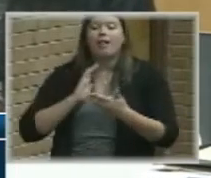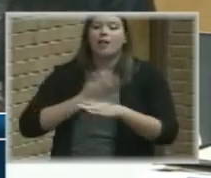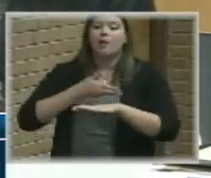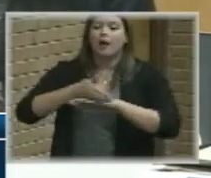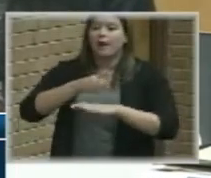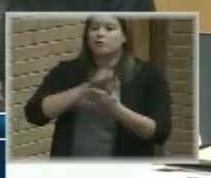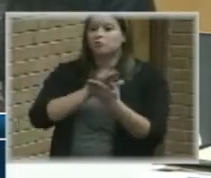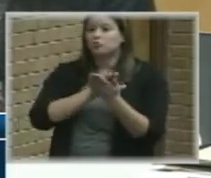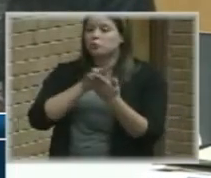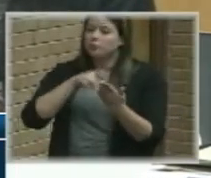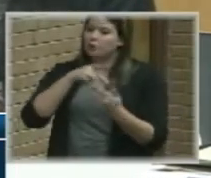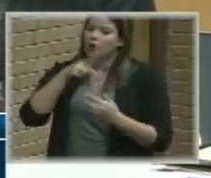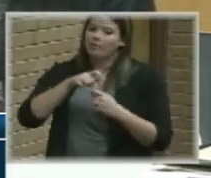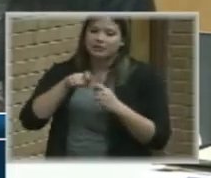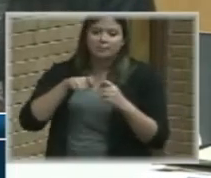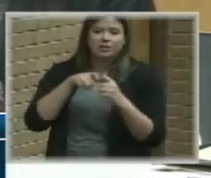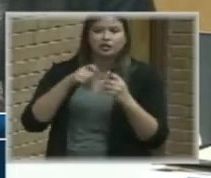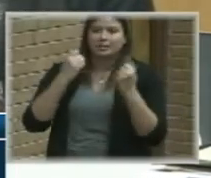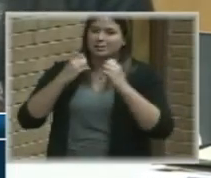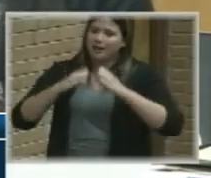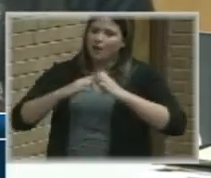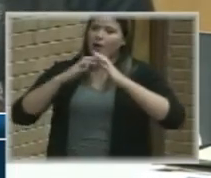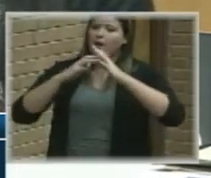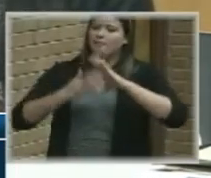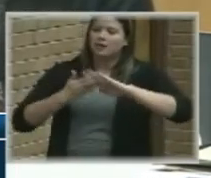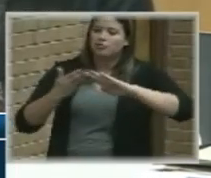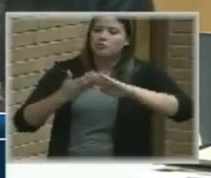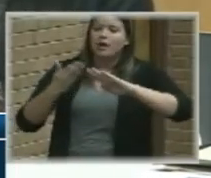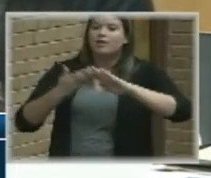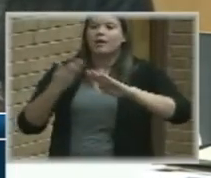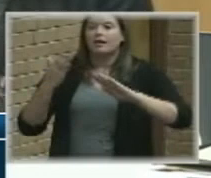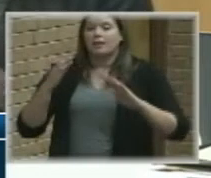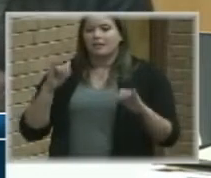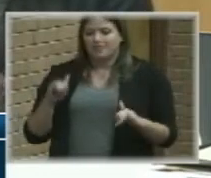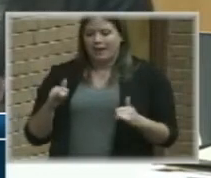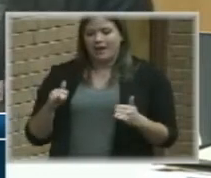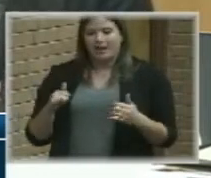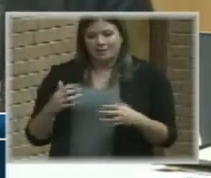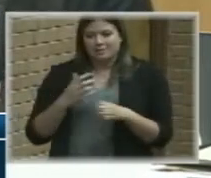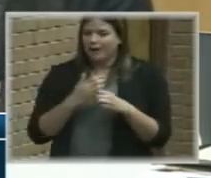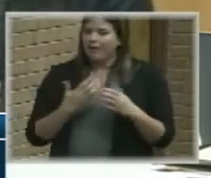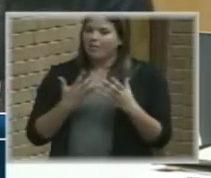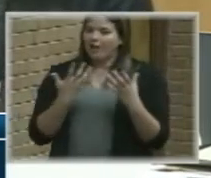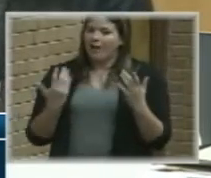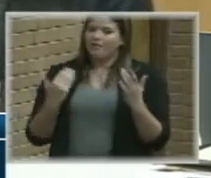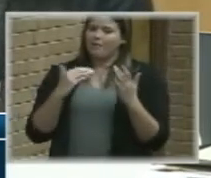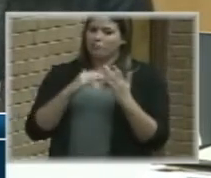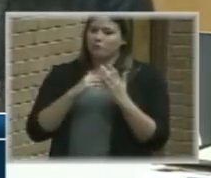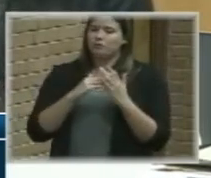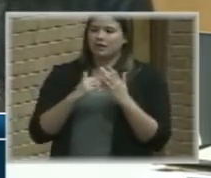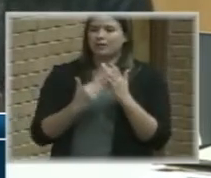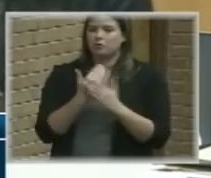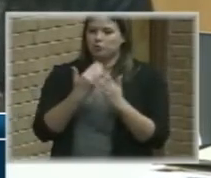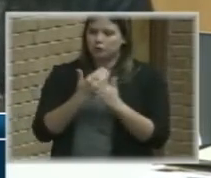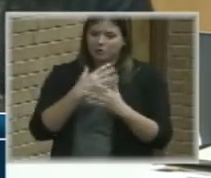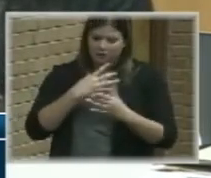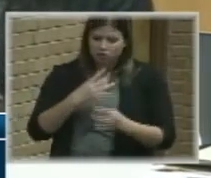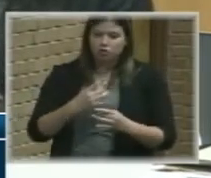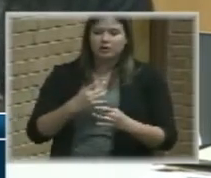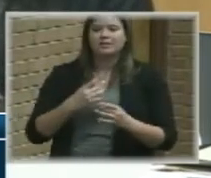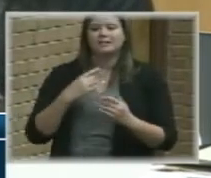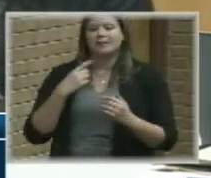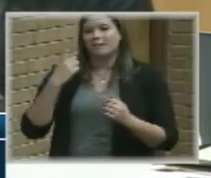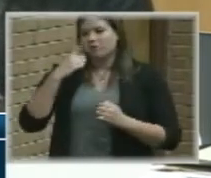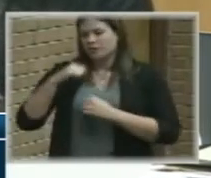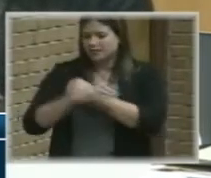in particular is up and running and has picked up a lot of renewed interest and momentum this fall, for which we're very grateful.